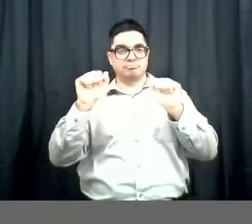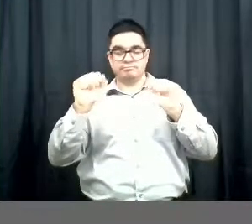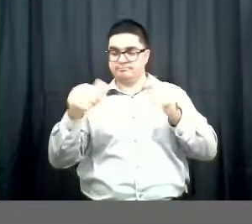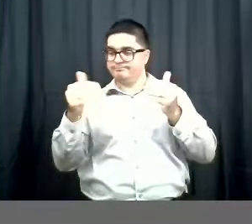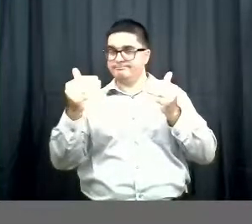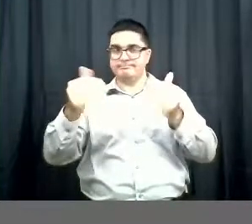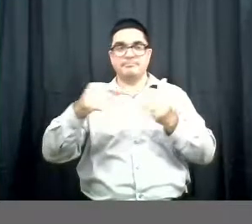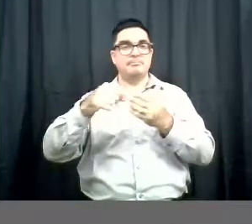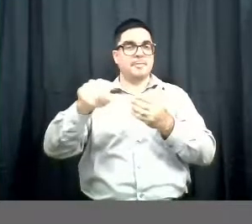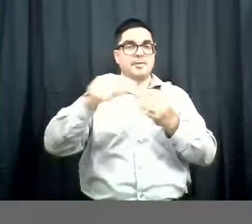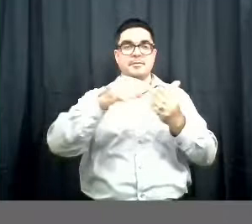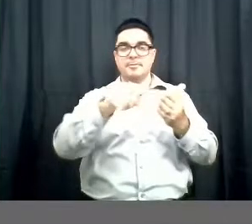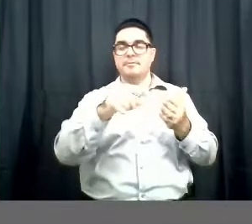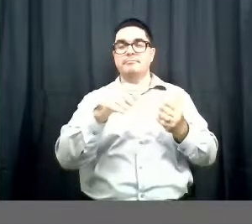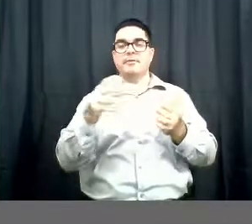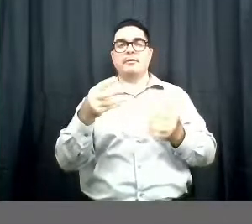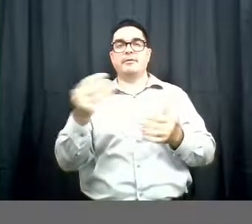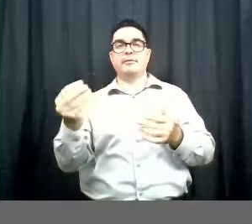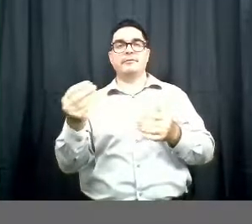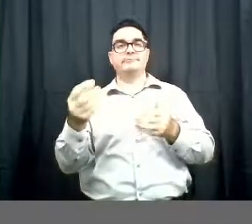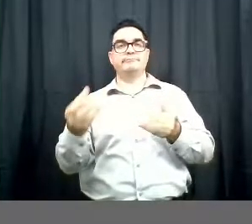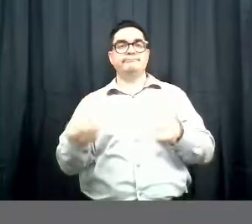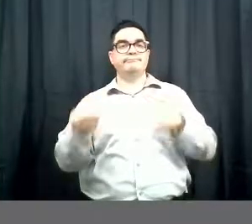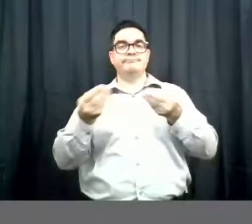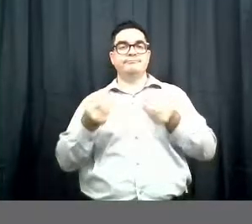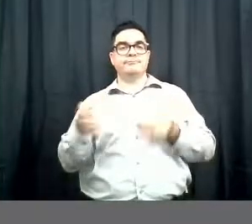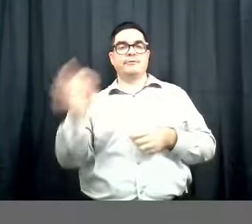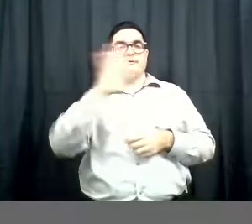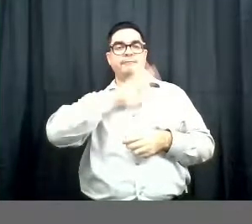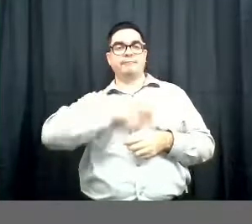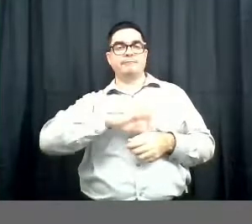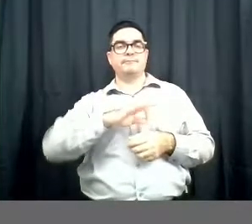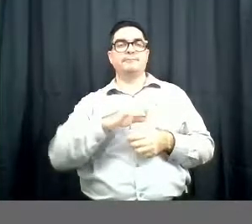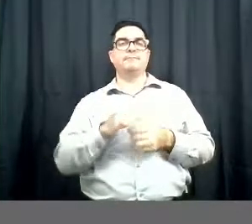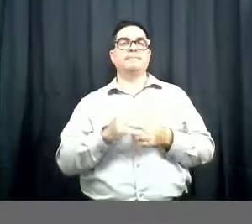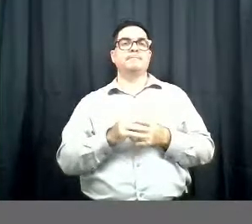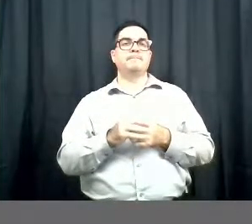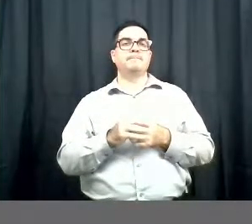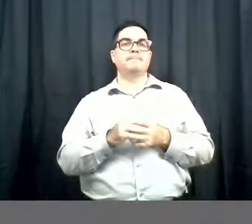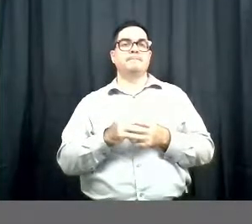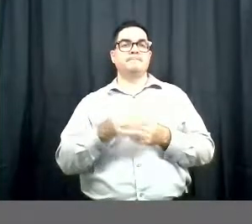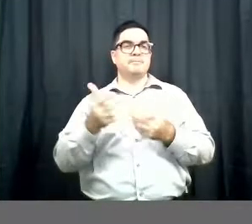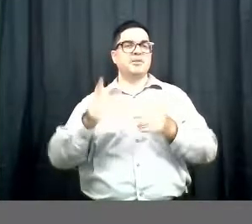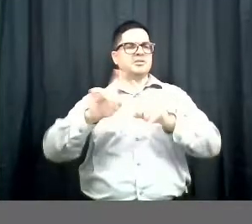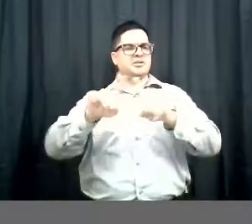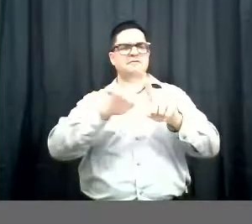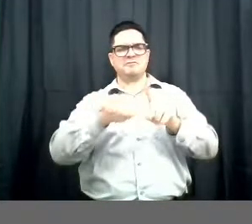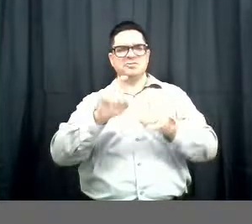benefits in the absence of things like pay-go and other changes that have been made.